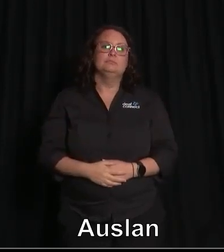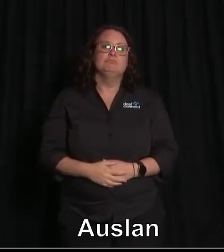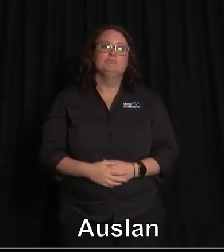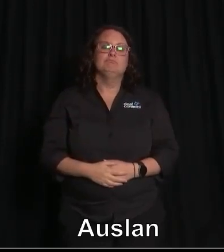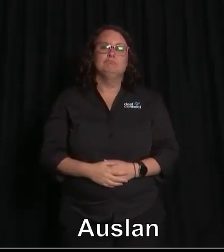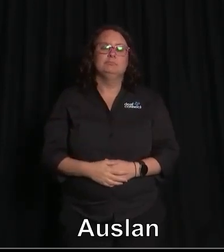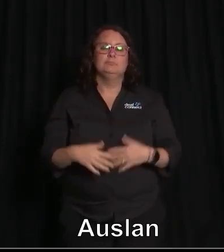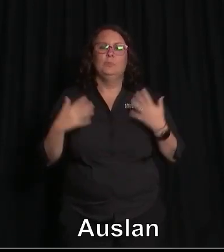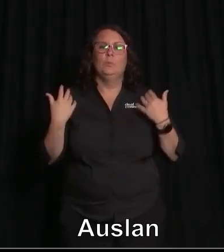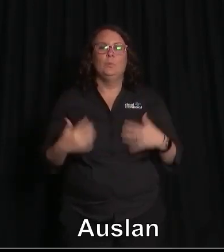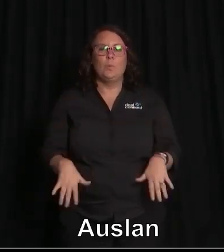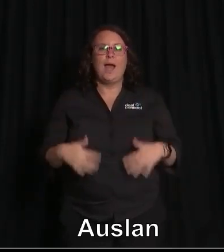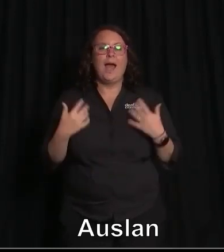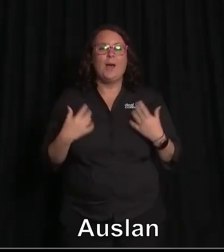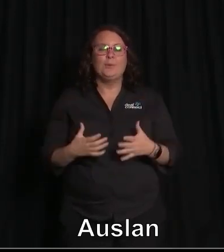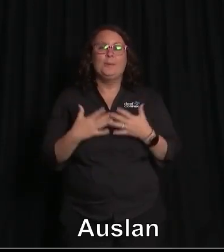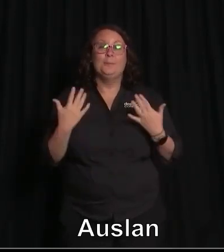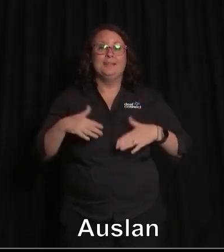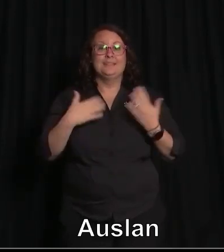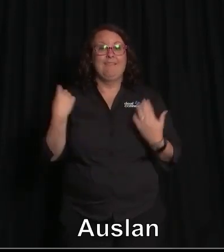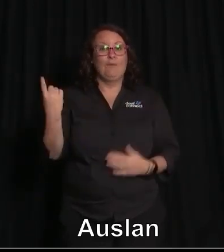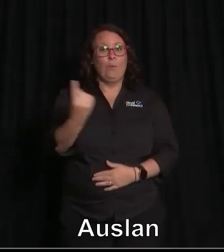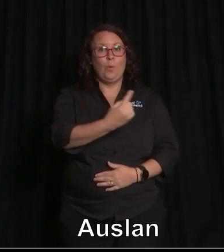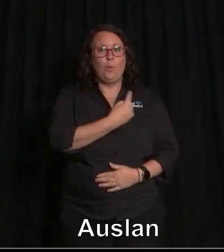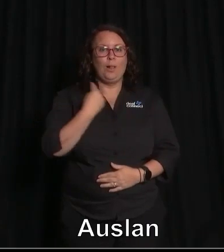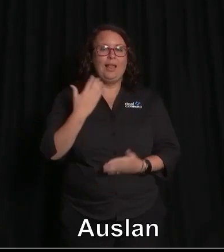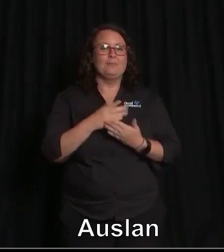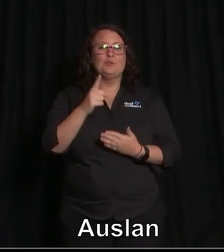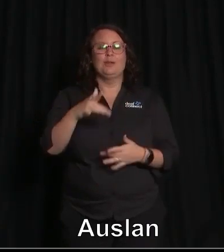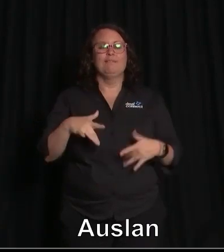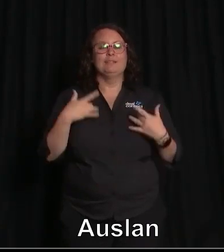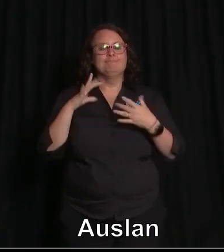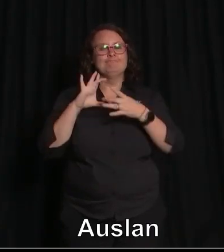incredible day for all of us, as I know all of you have felt this.